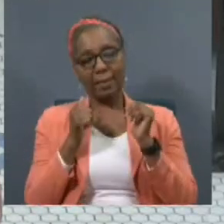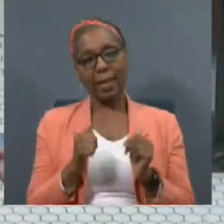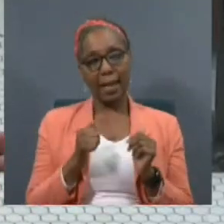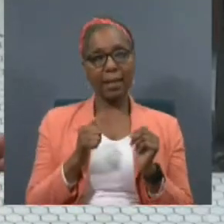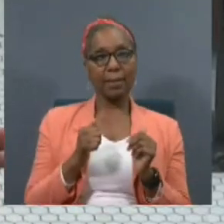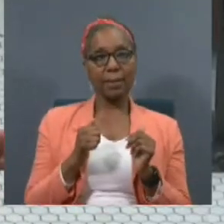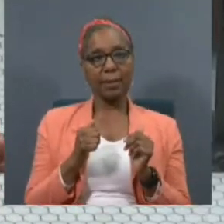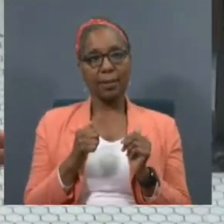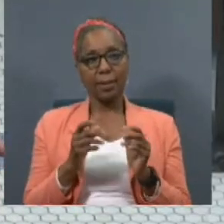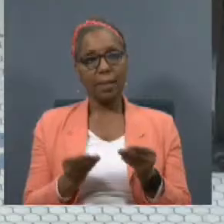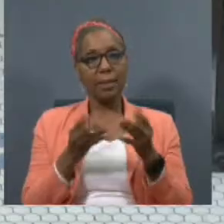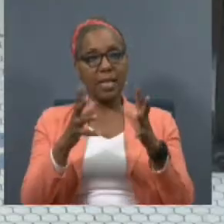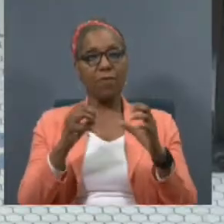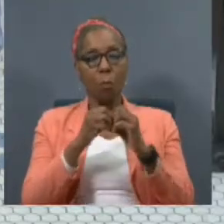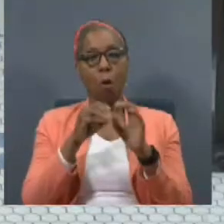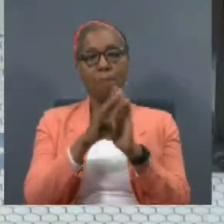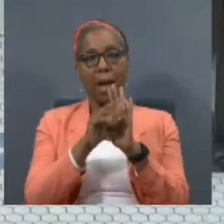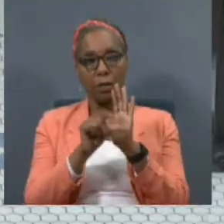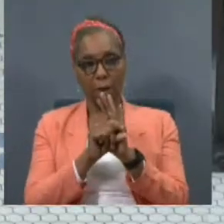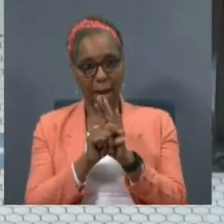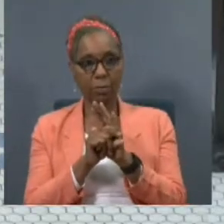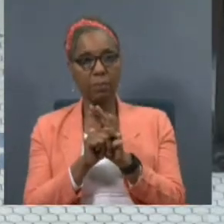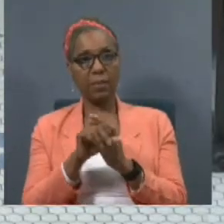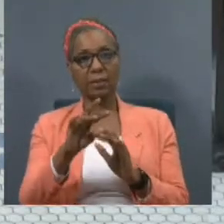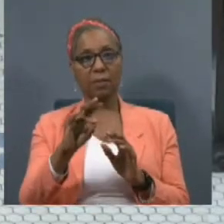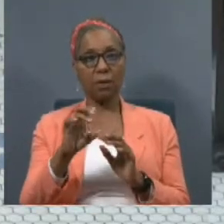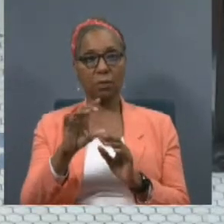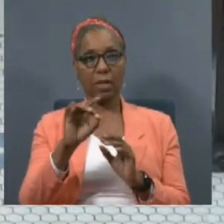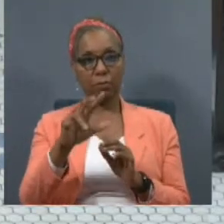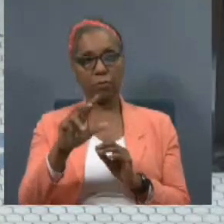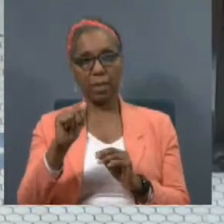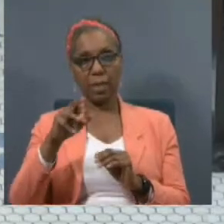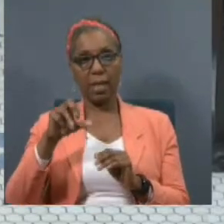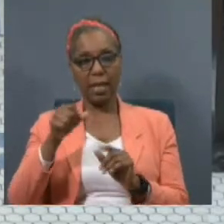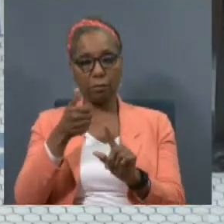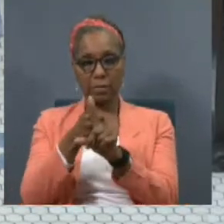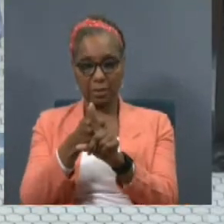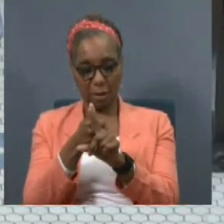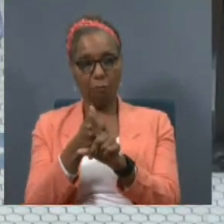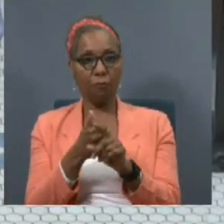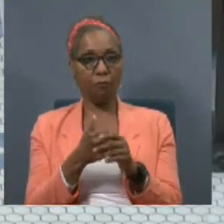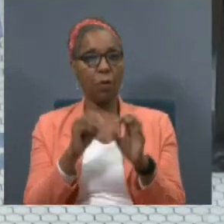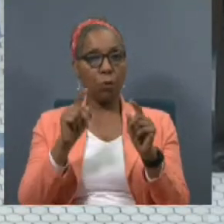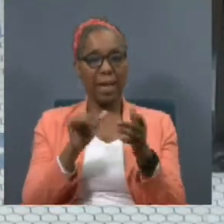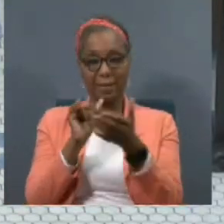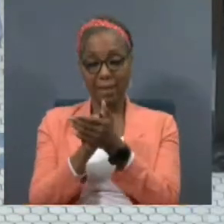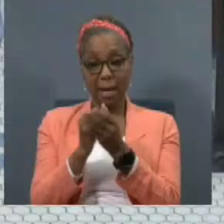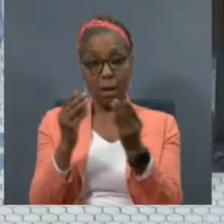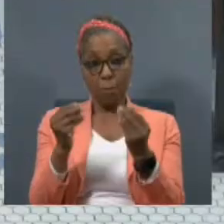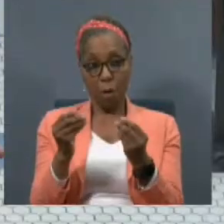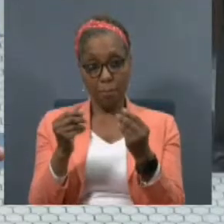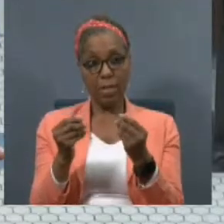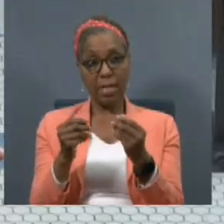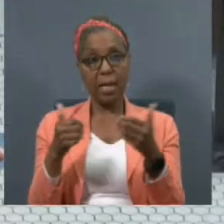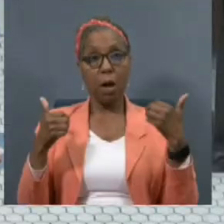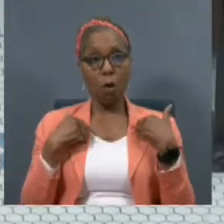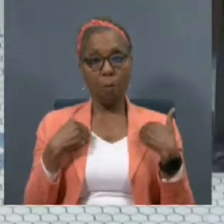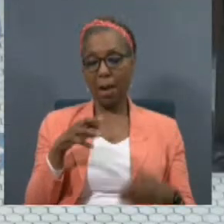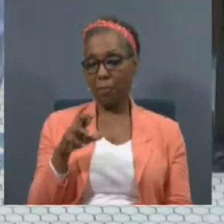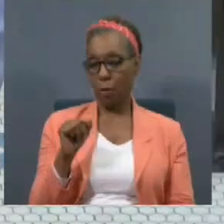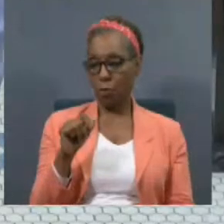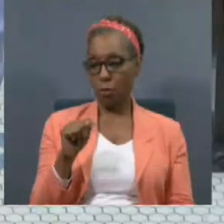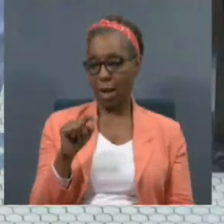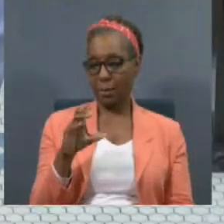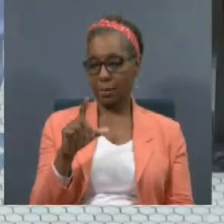can give a little more background on this 783 acres itself. So this property was owned by the Radcliffe